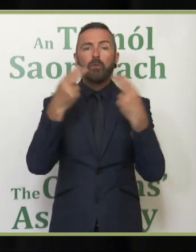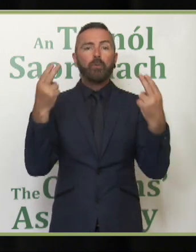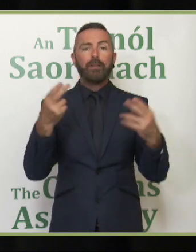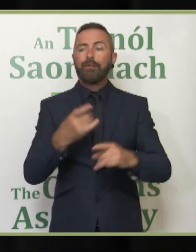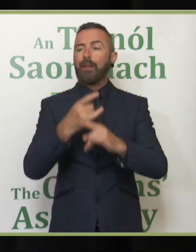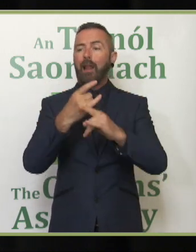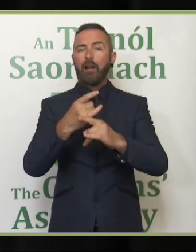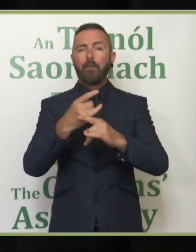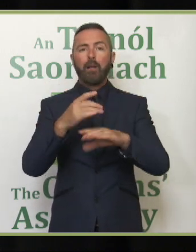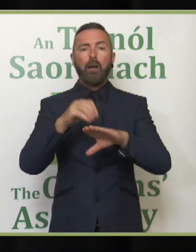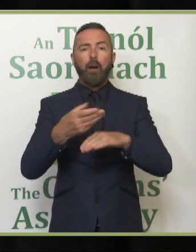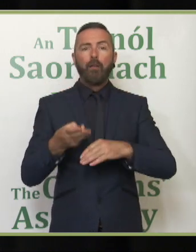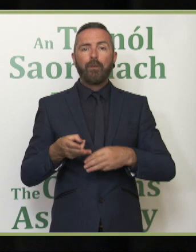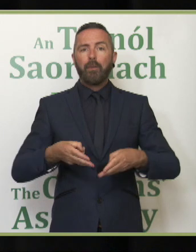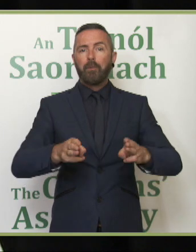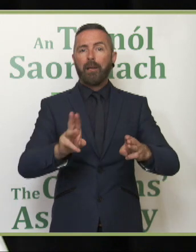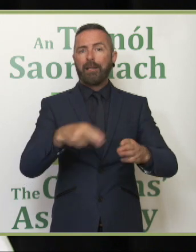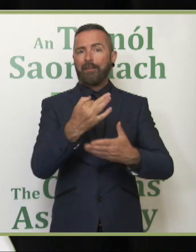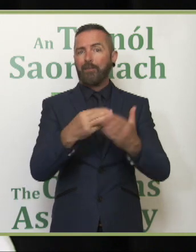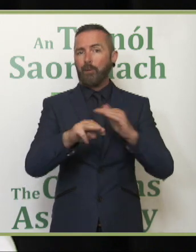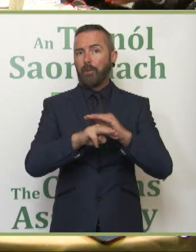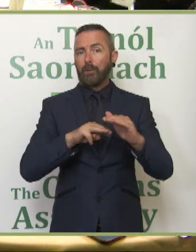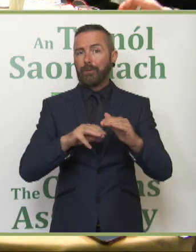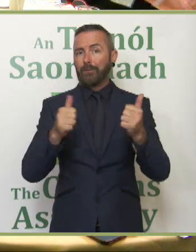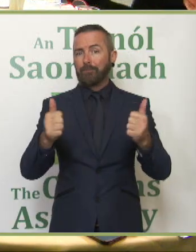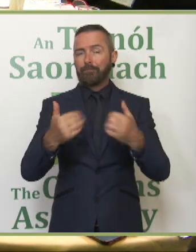that will help you in your journey in the coming months. Thank you.